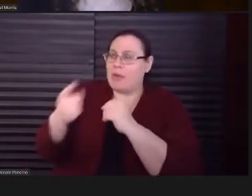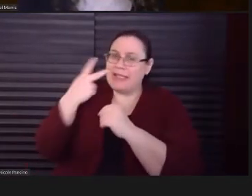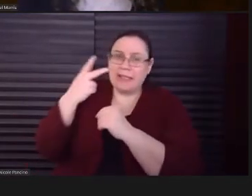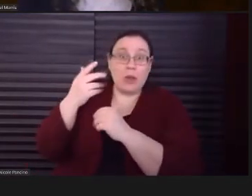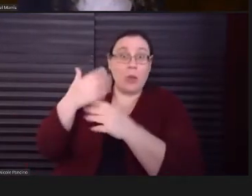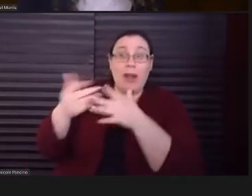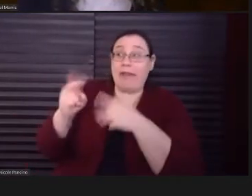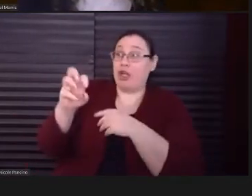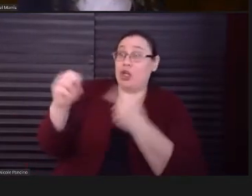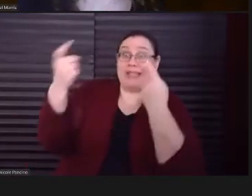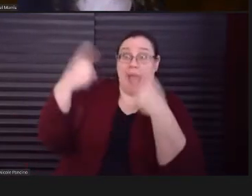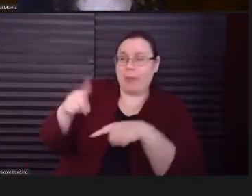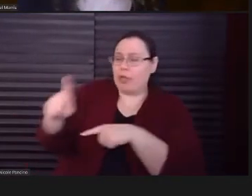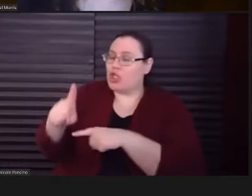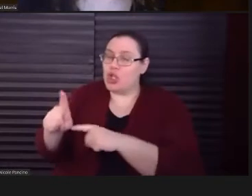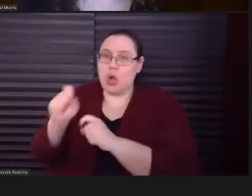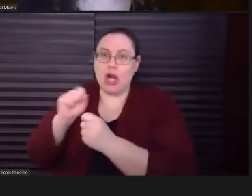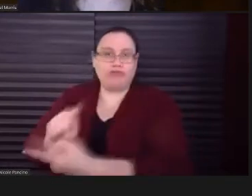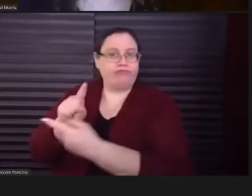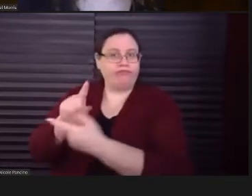news, excellent